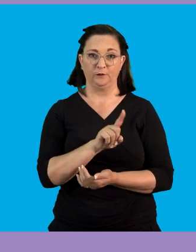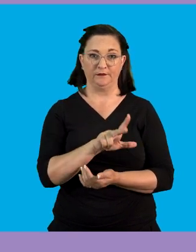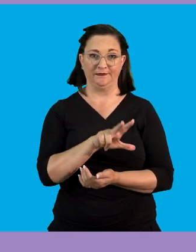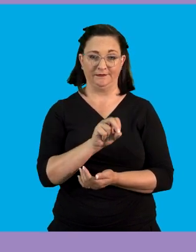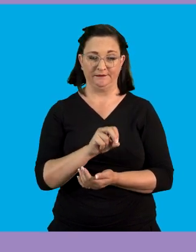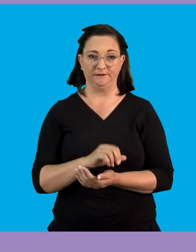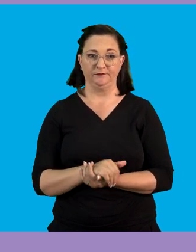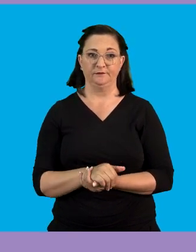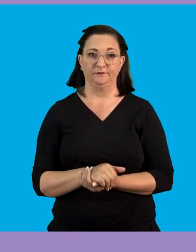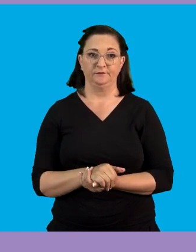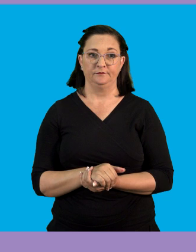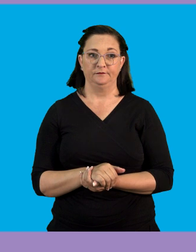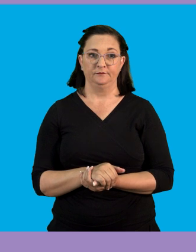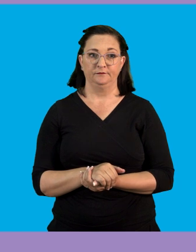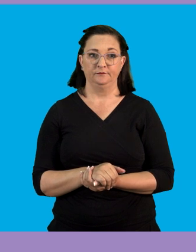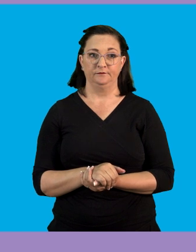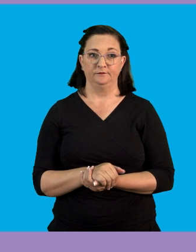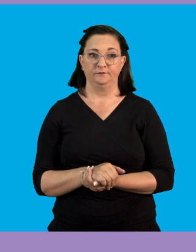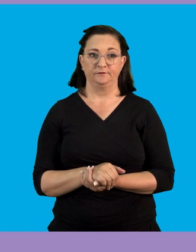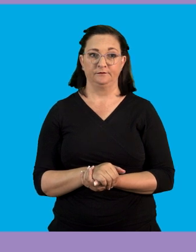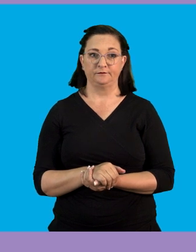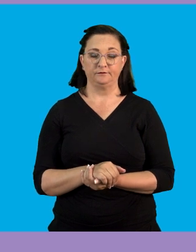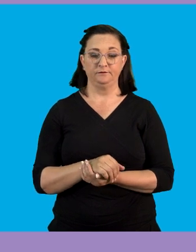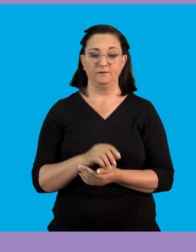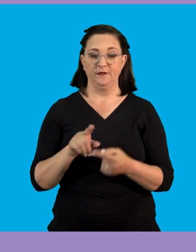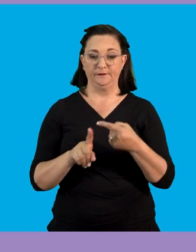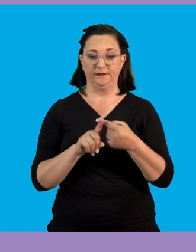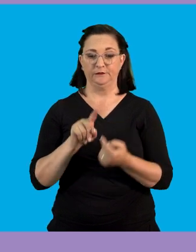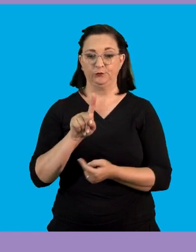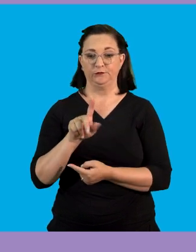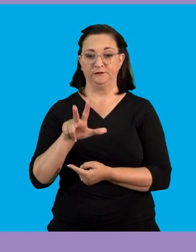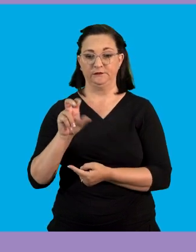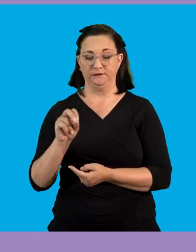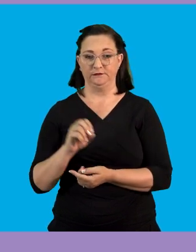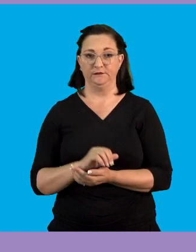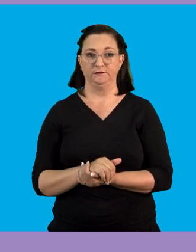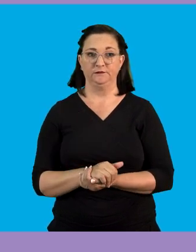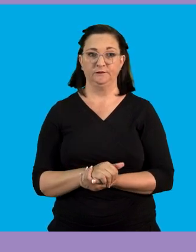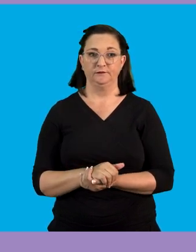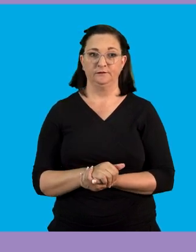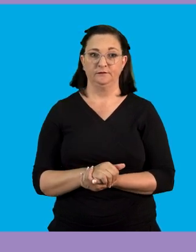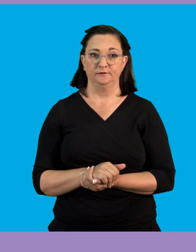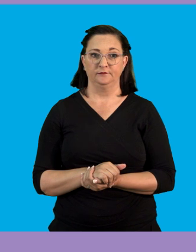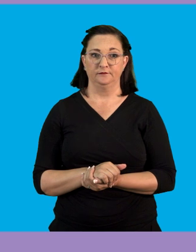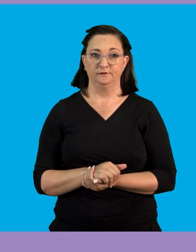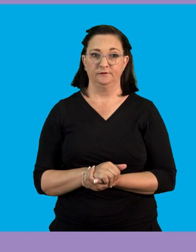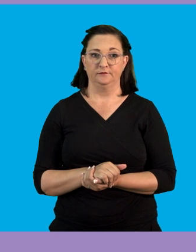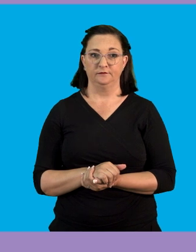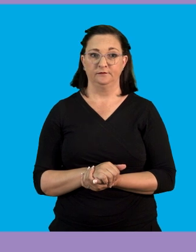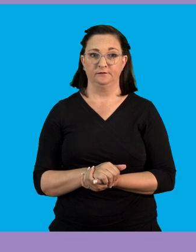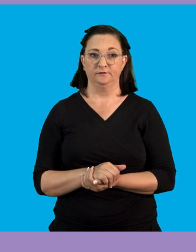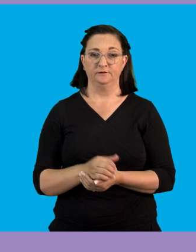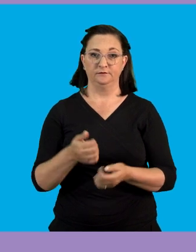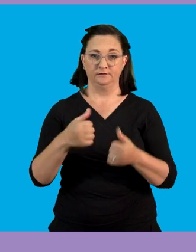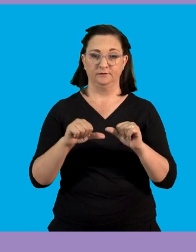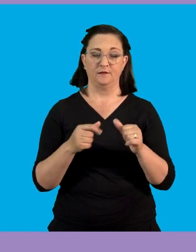us 180. So it would be 180 plus 180. So that would